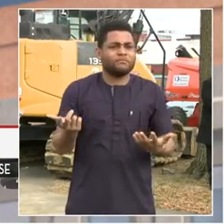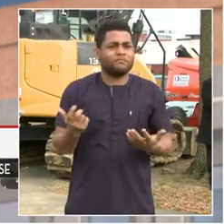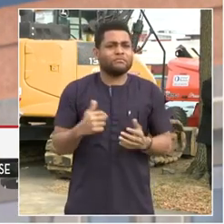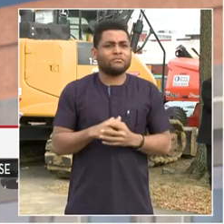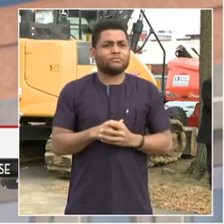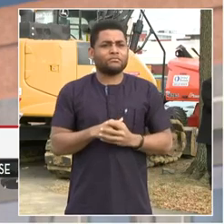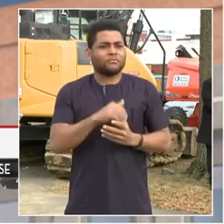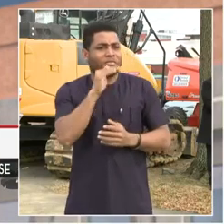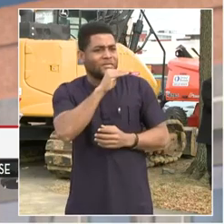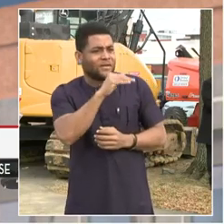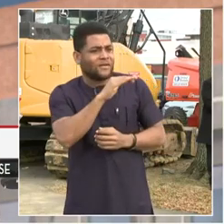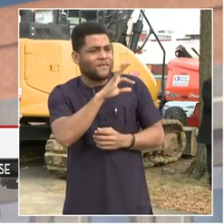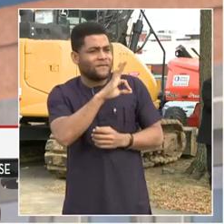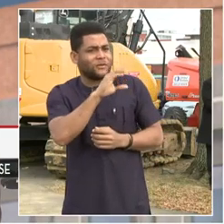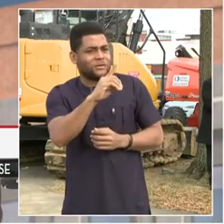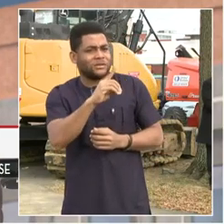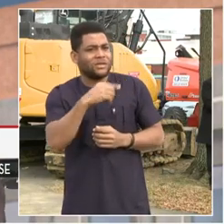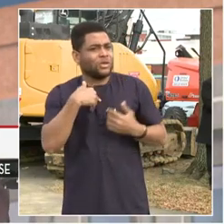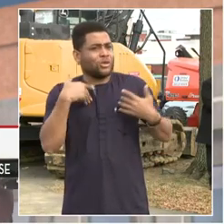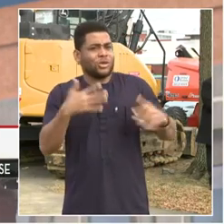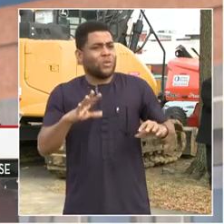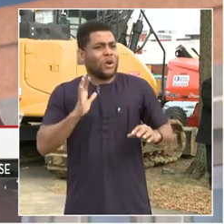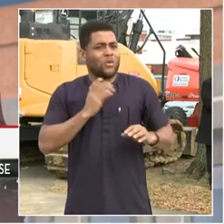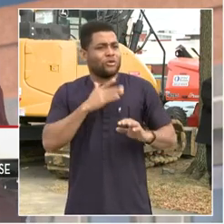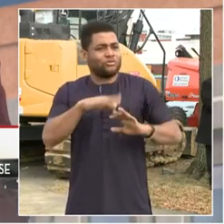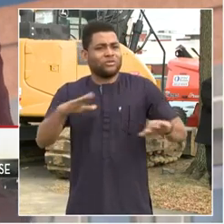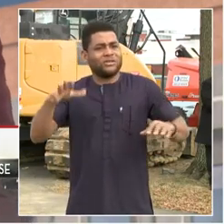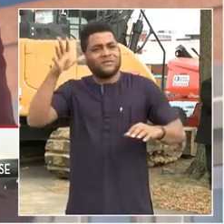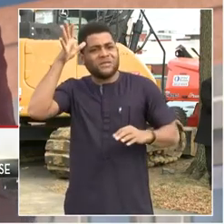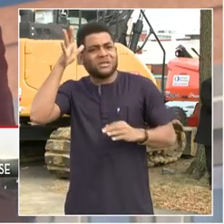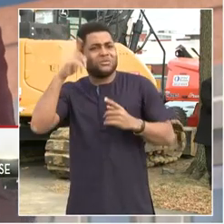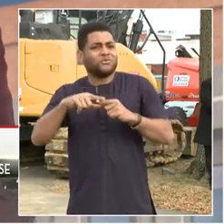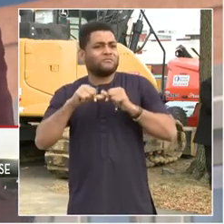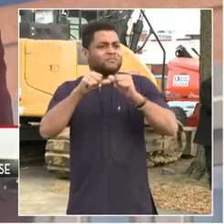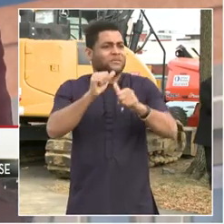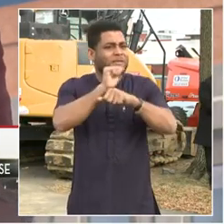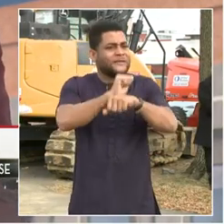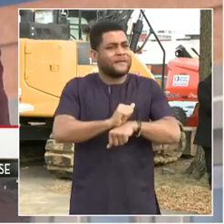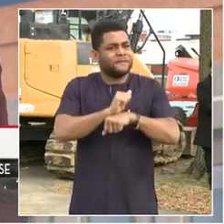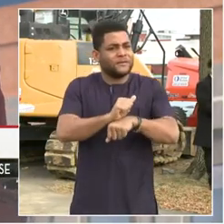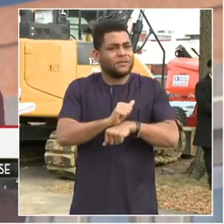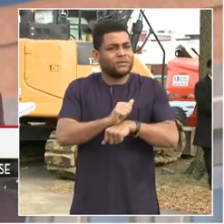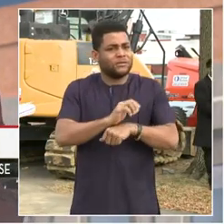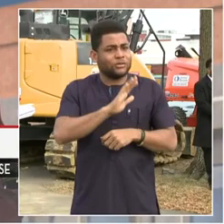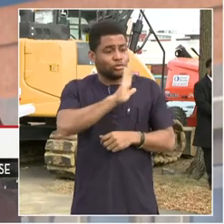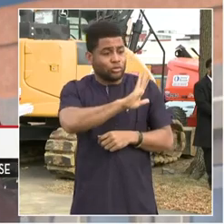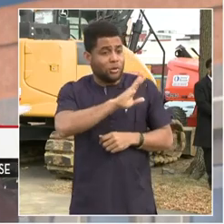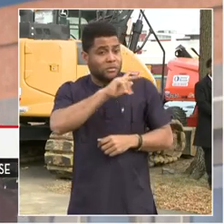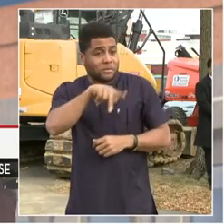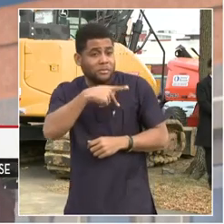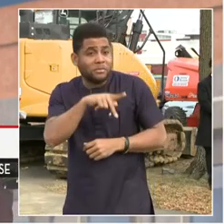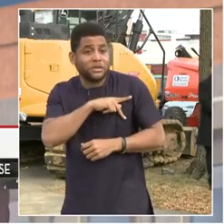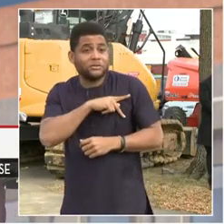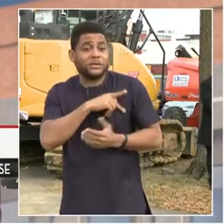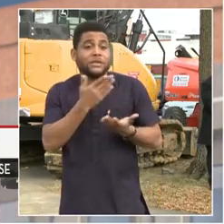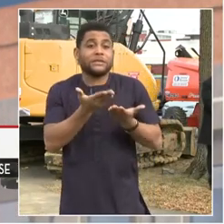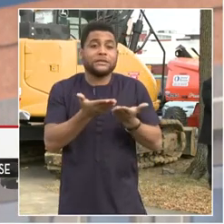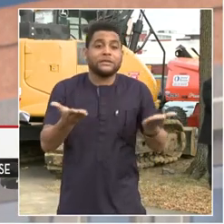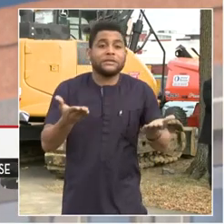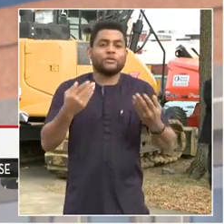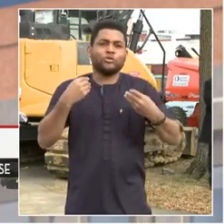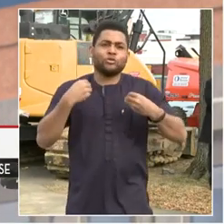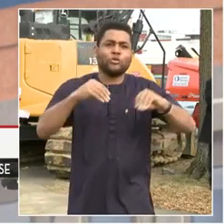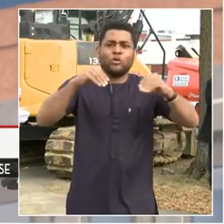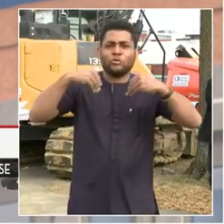be a slave. Had she not sold her personal belongings to help finances escape, had she not sewn the